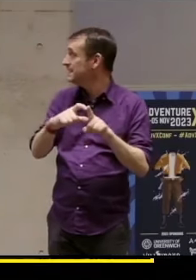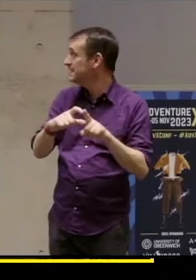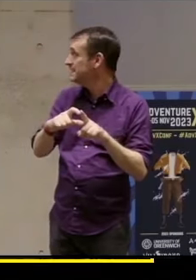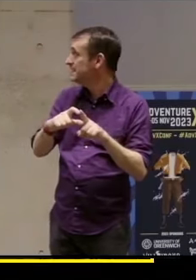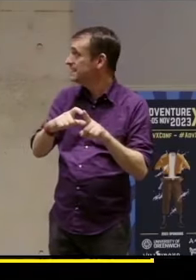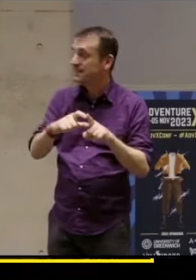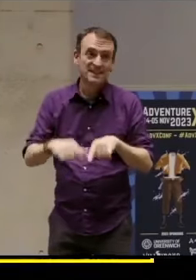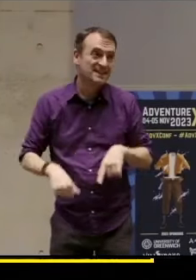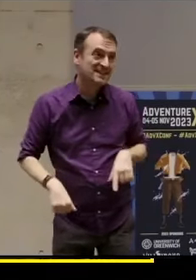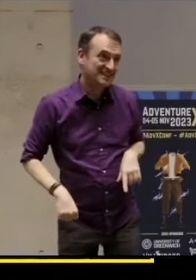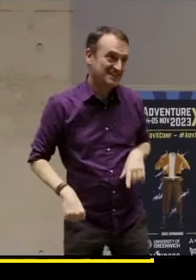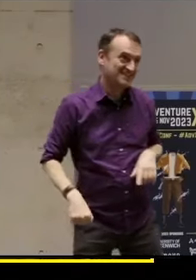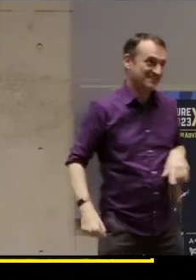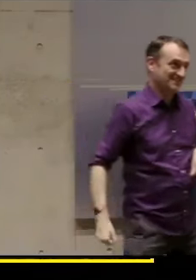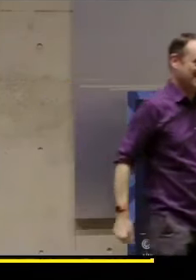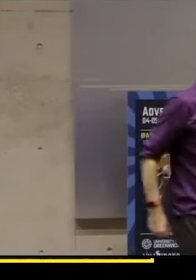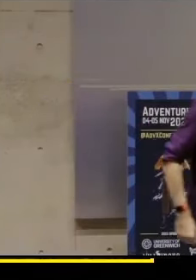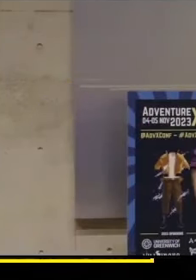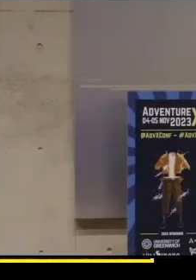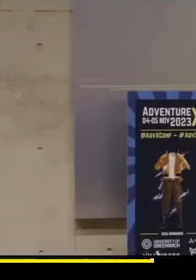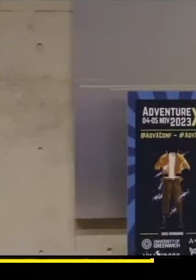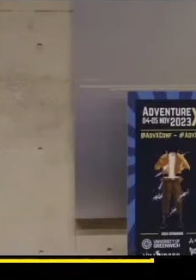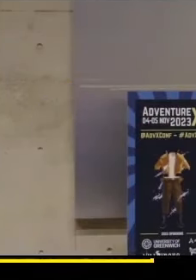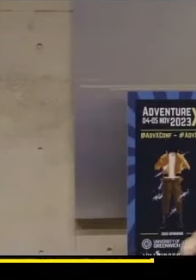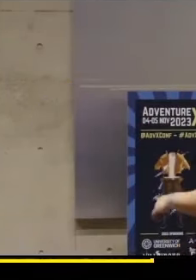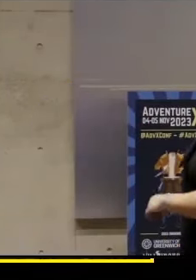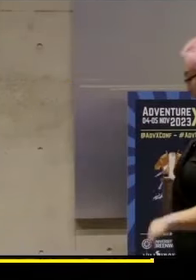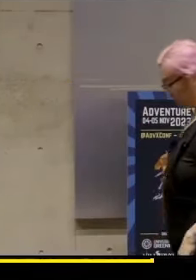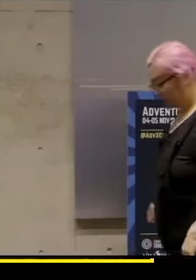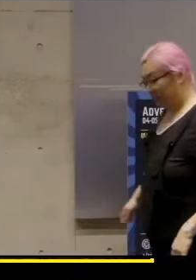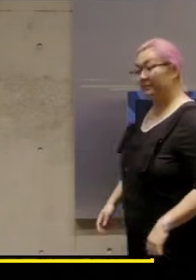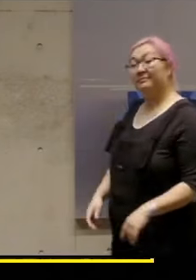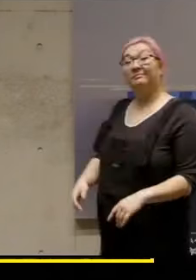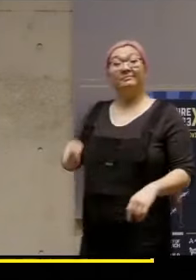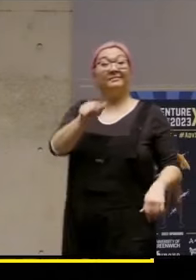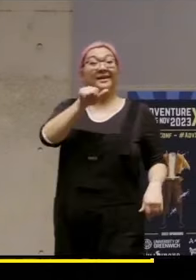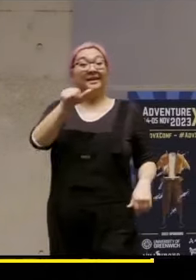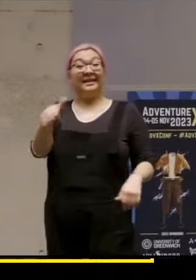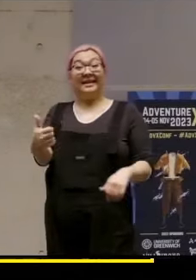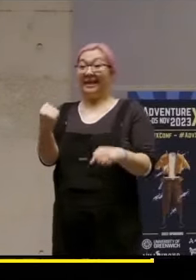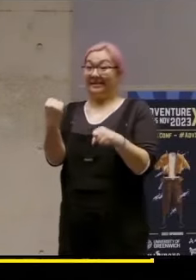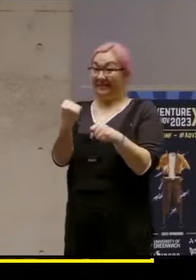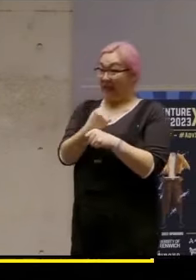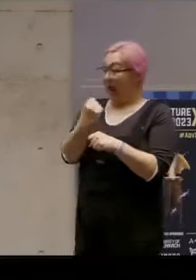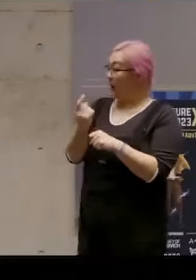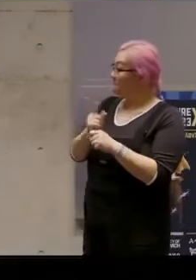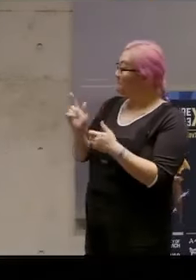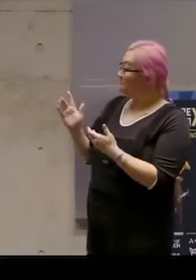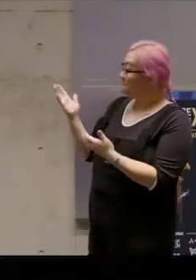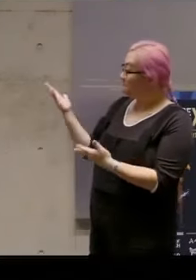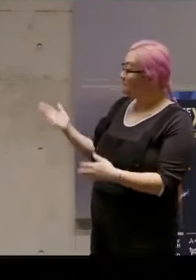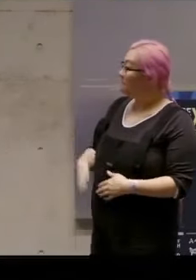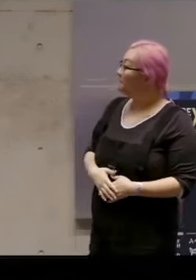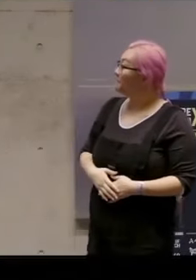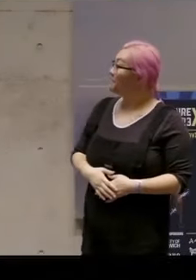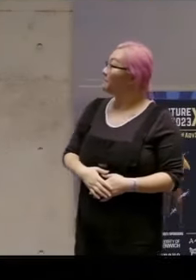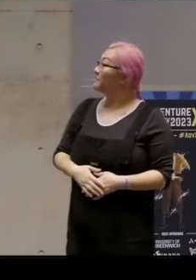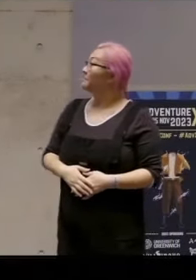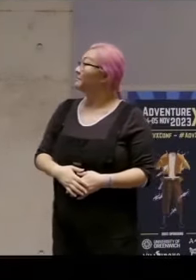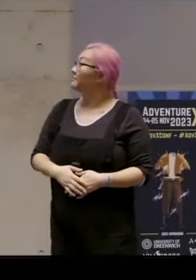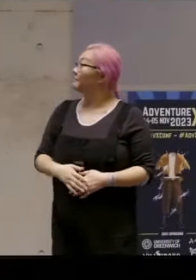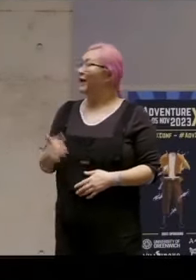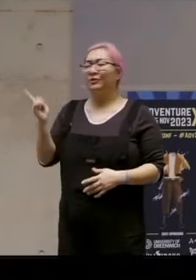And we continue with Asmodeus, Taemni Krai Rotanio. Jakub returns with this interesting blend